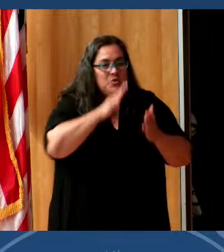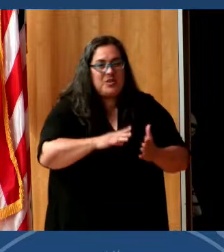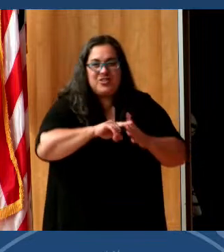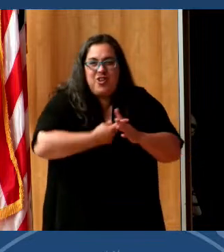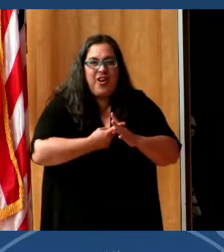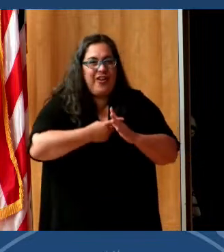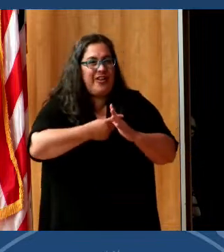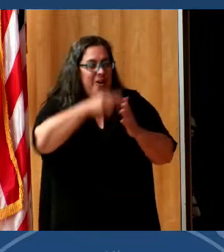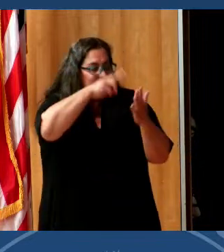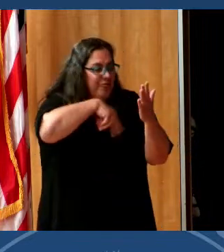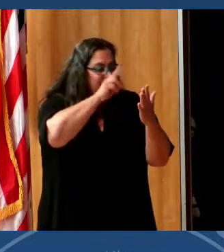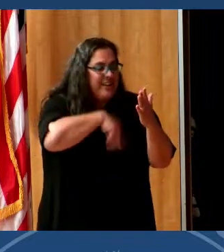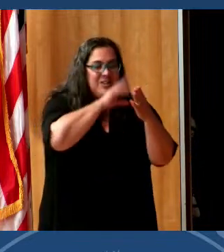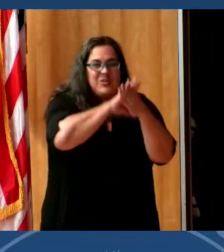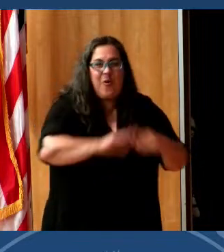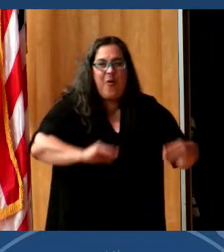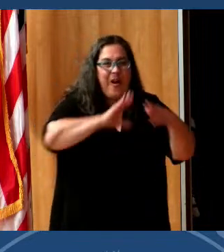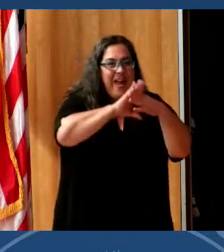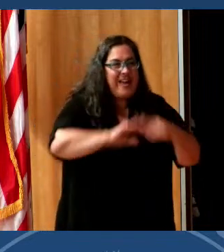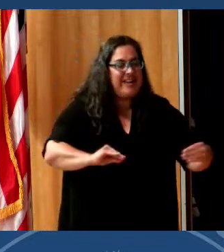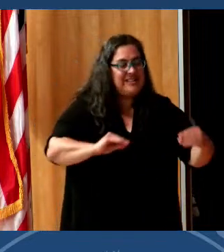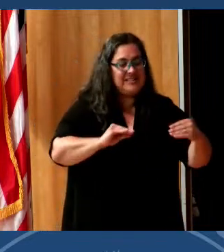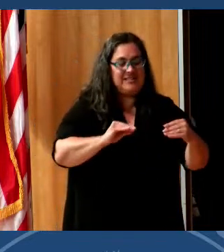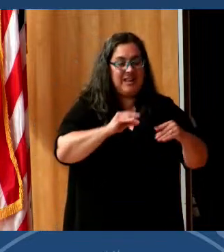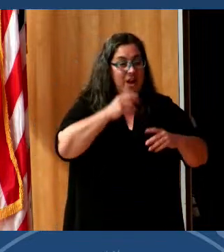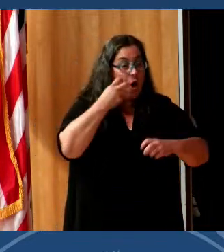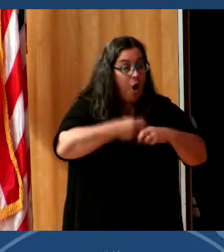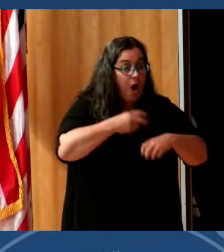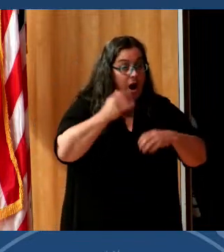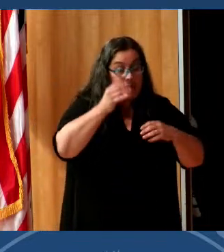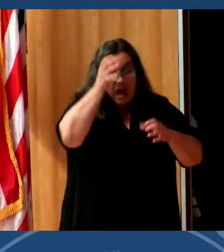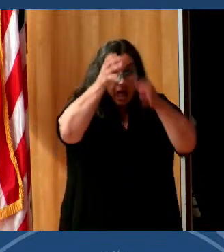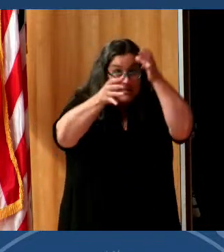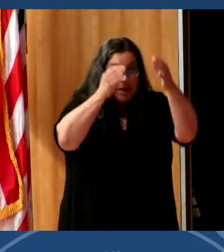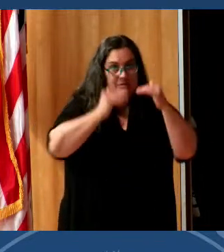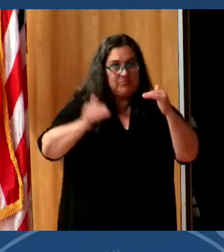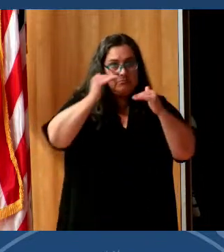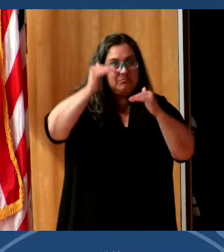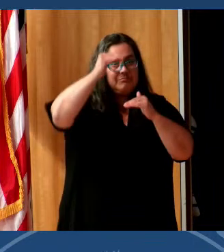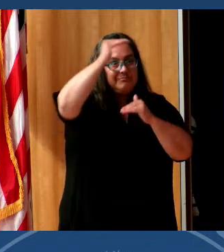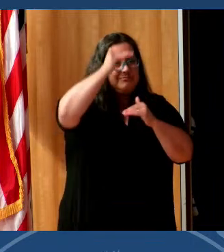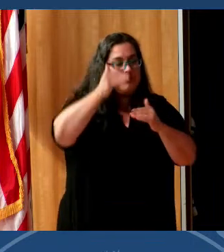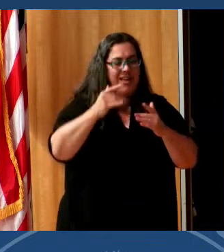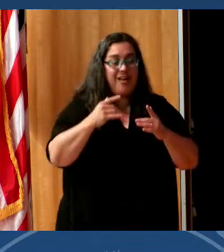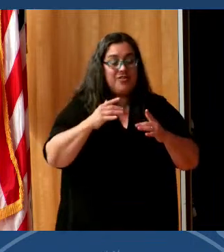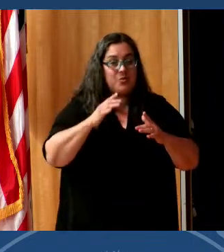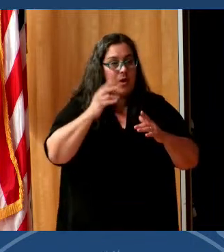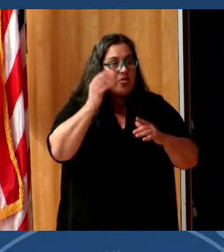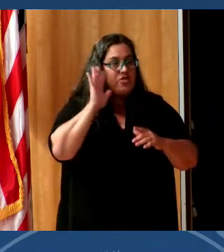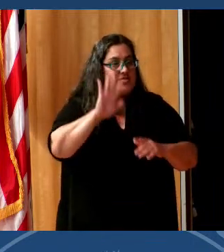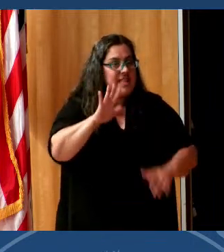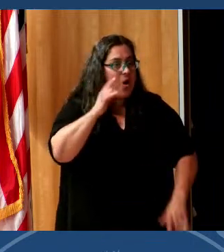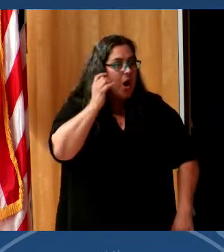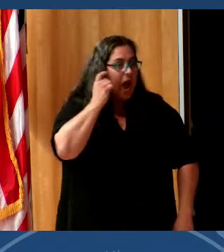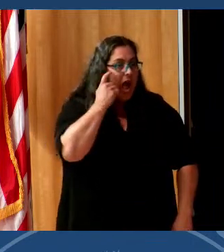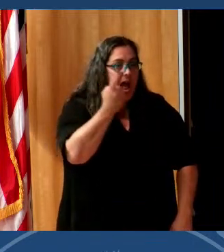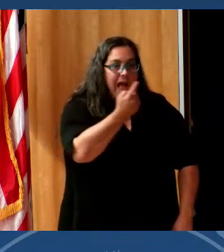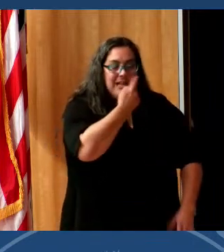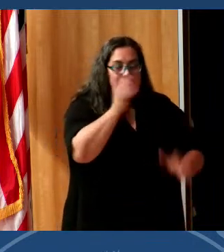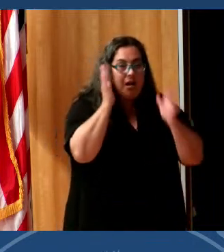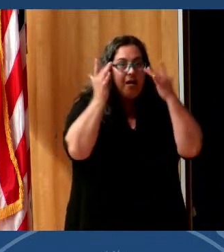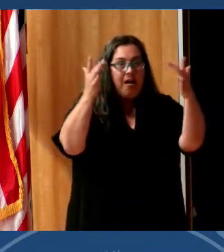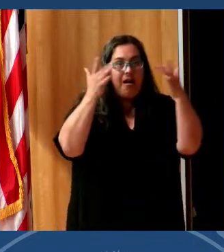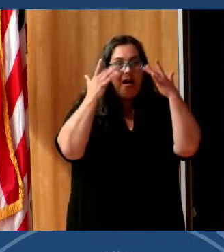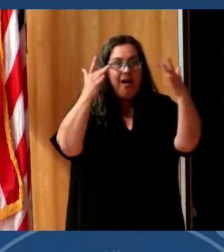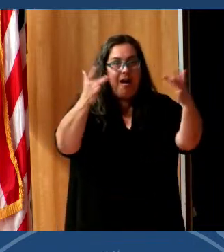stories and level up into harder concepts. The joy and delight in their eyes as they learned that they had leveled up and were getting